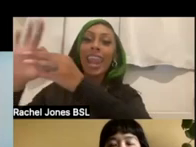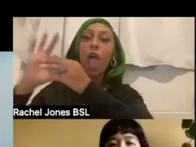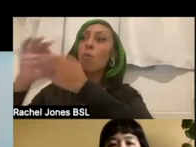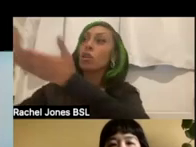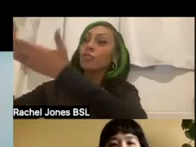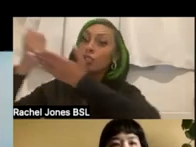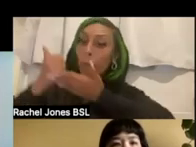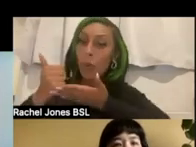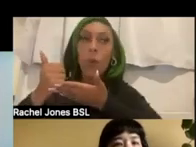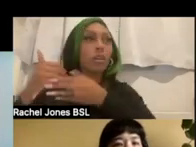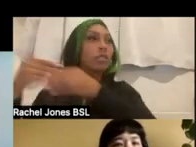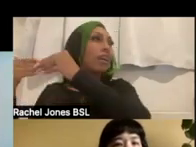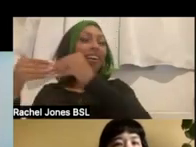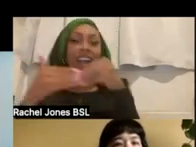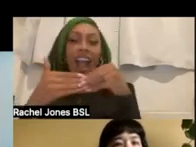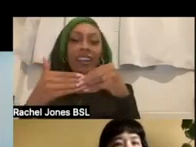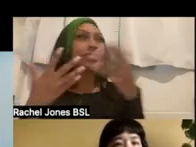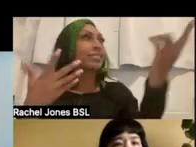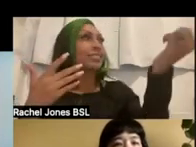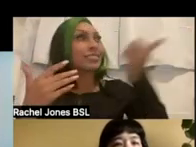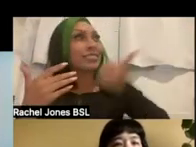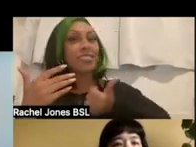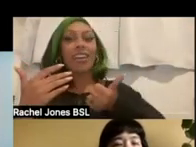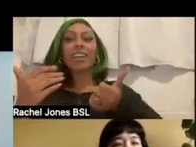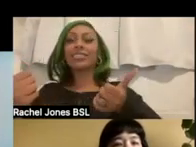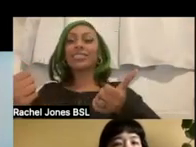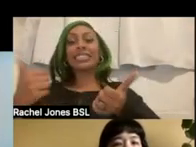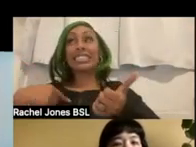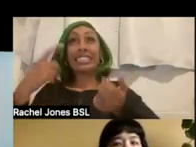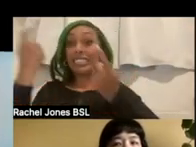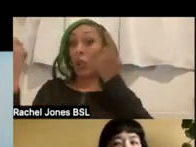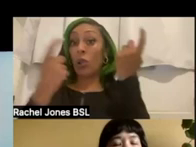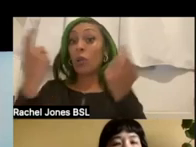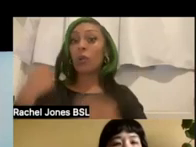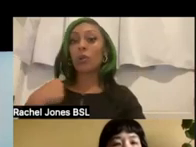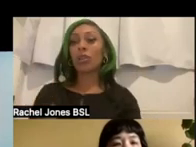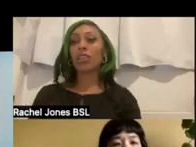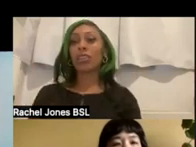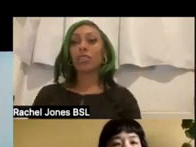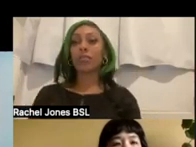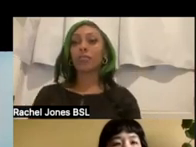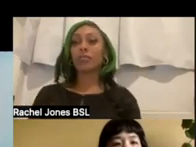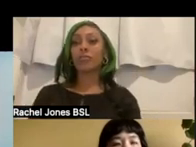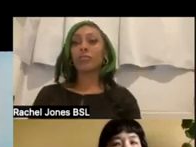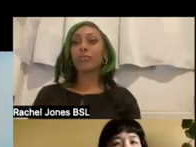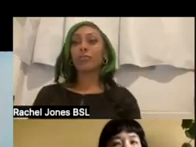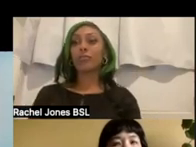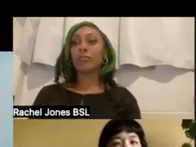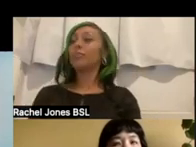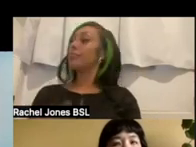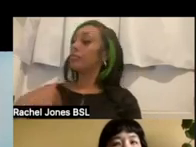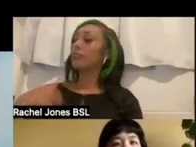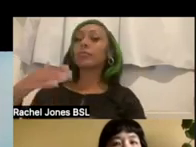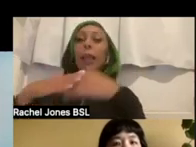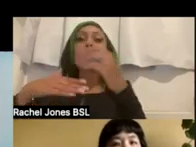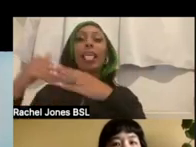So the solution to addressing my situation was building a collective outside of the UK. I managed to do